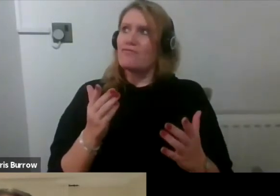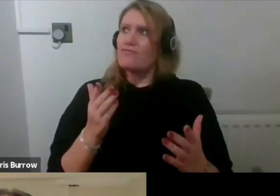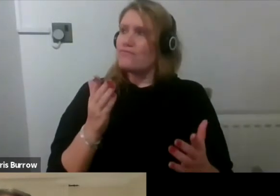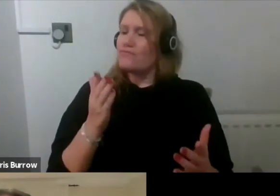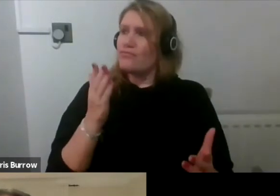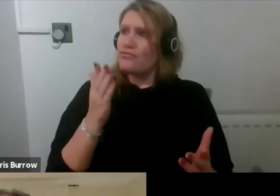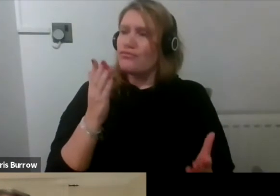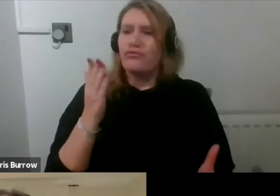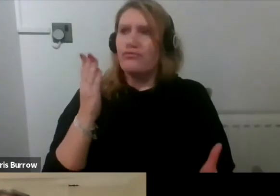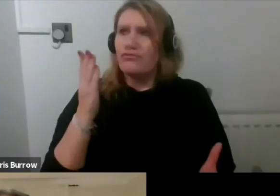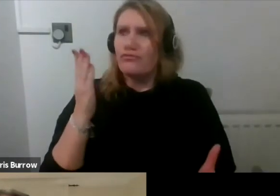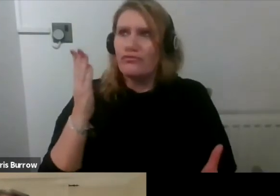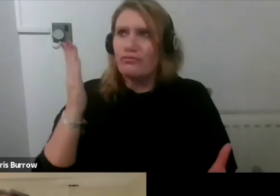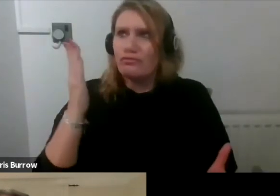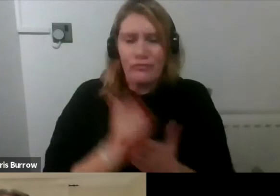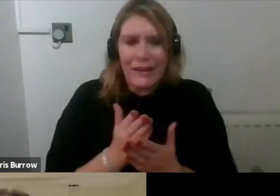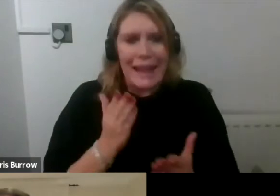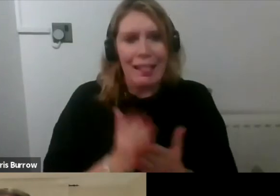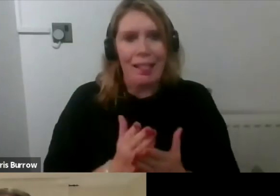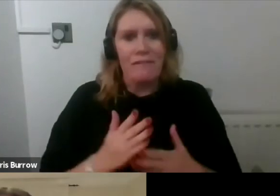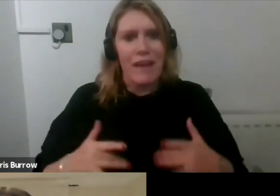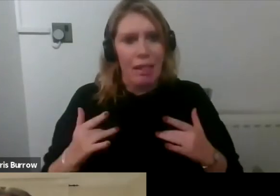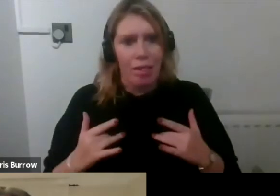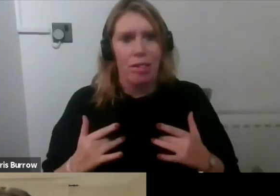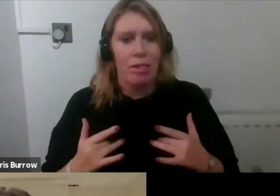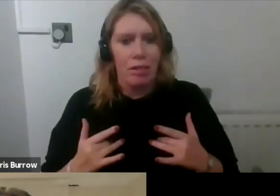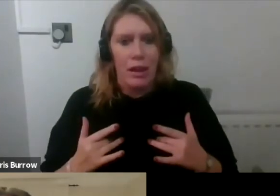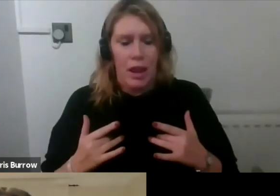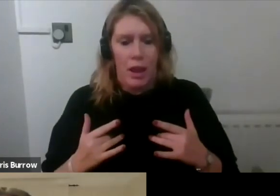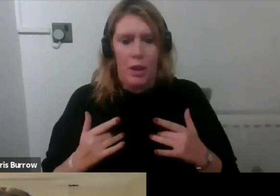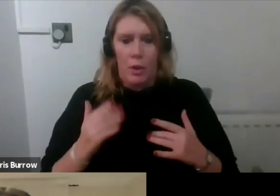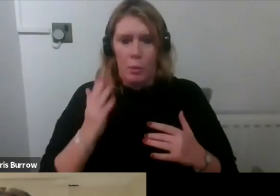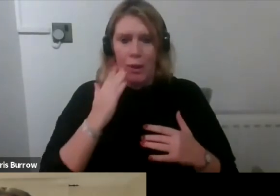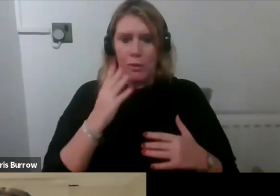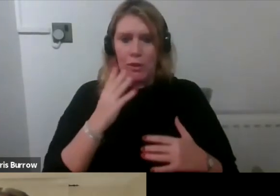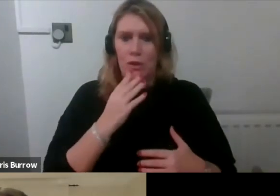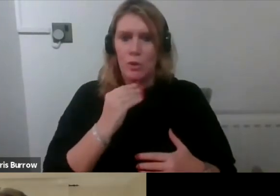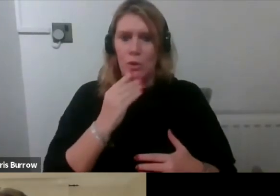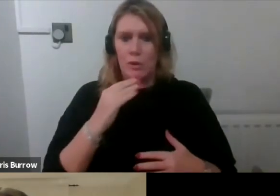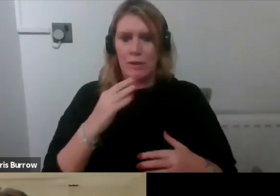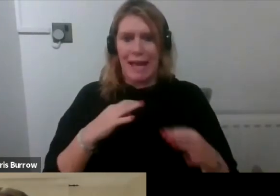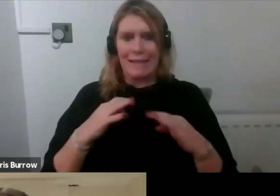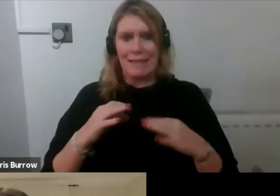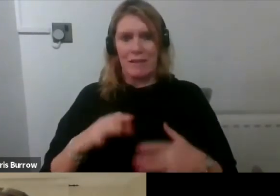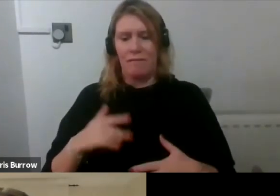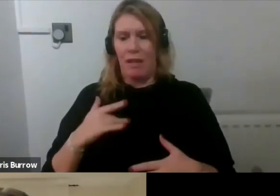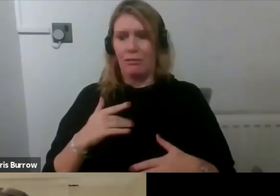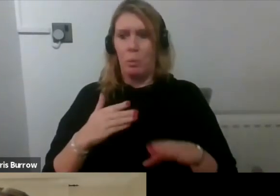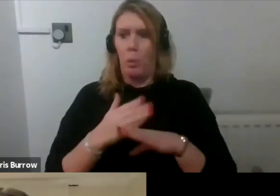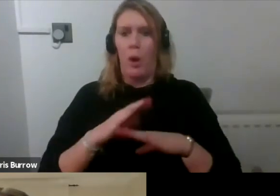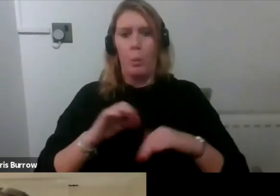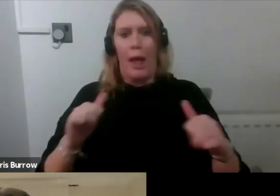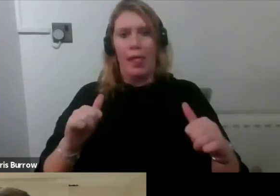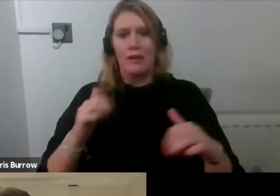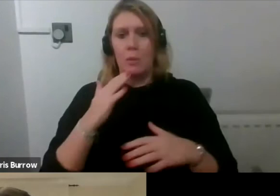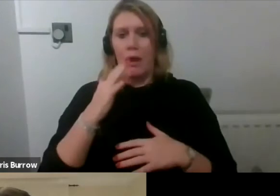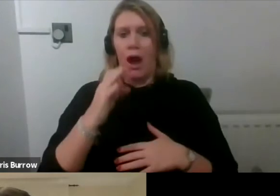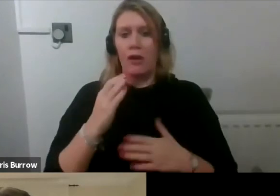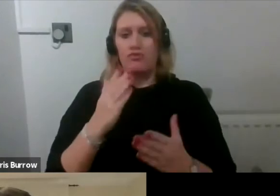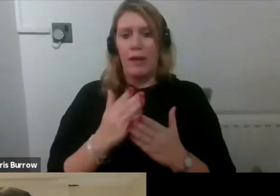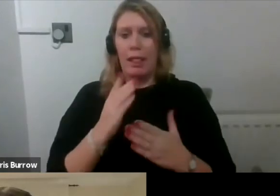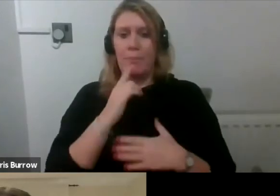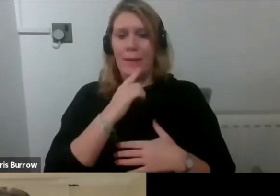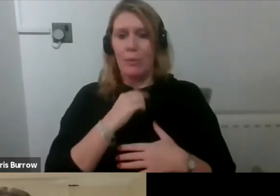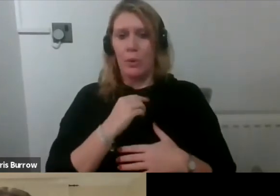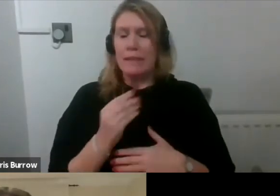What we found is when we used actors, they didn't work so well. So it's better getting real people. Some actors can do